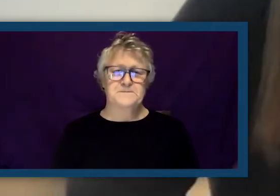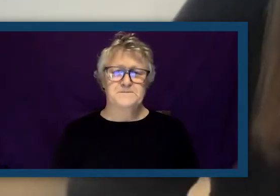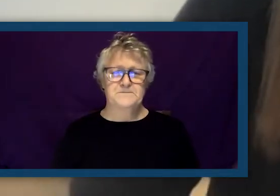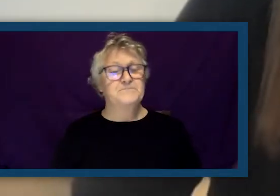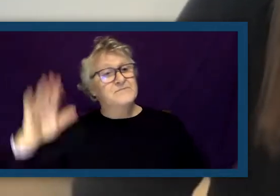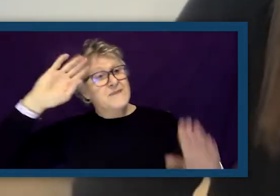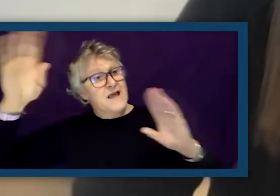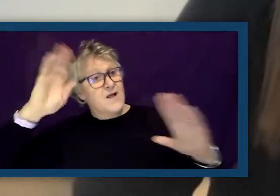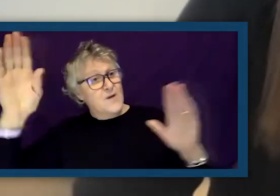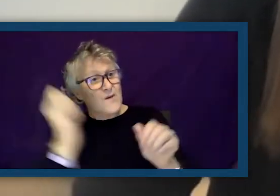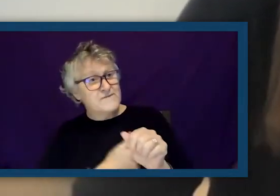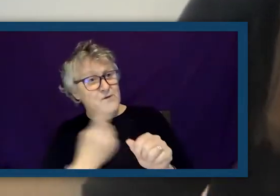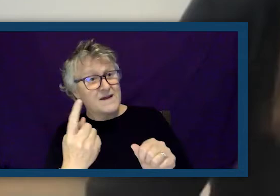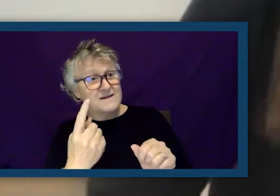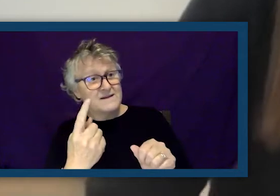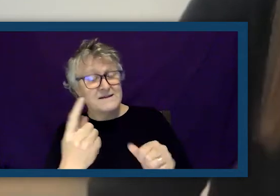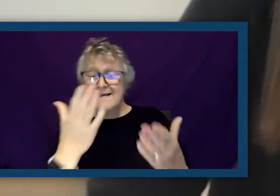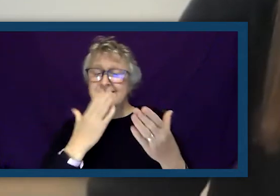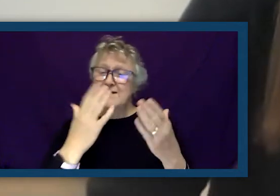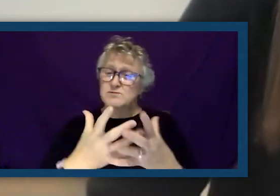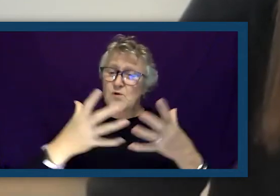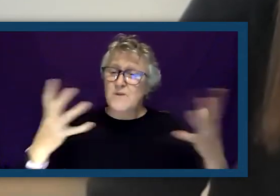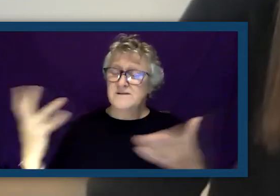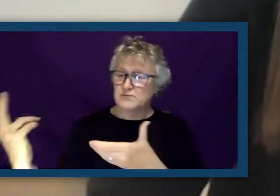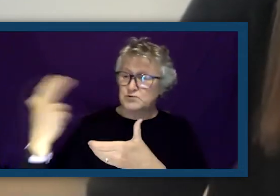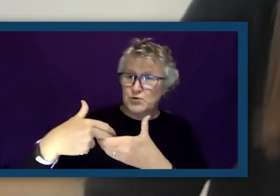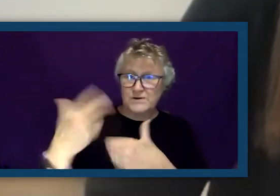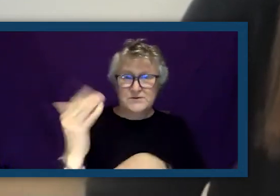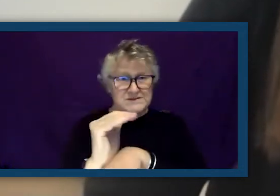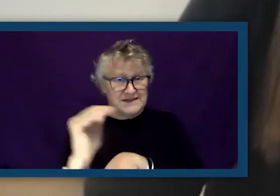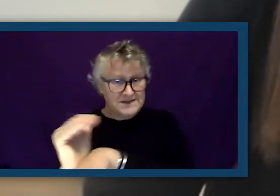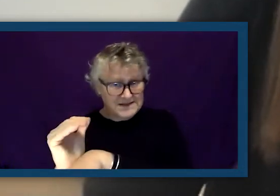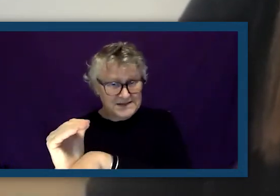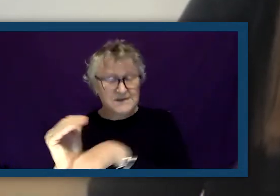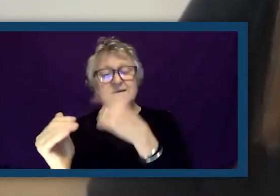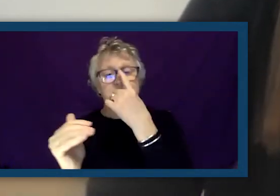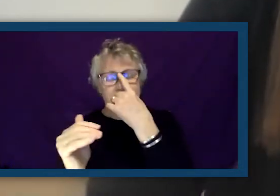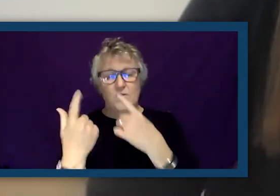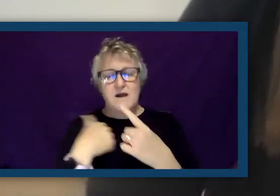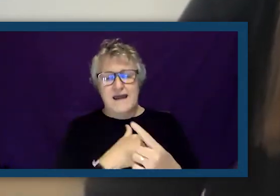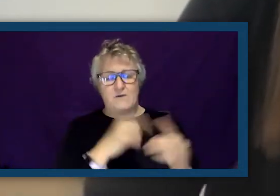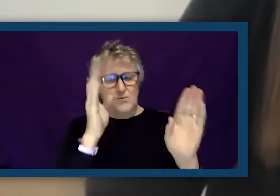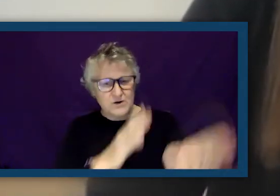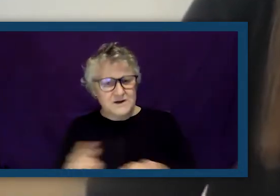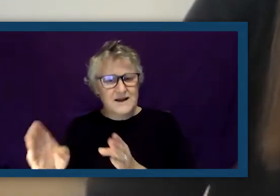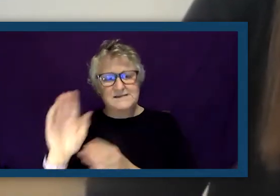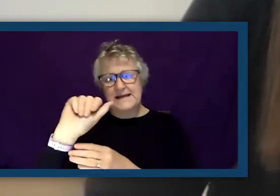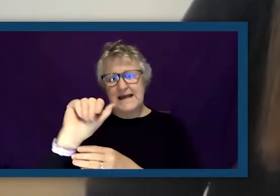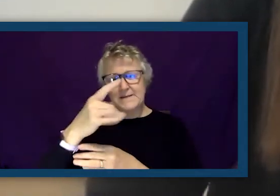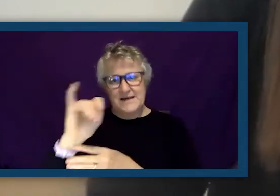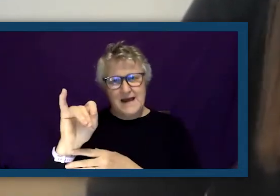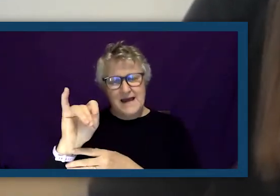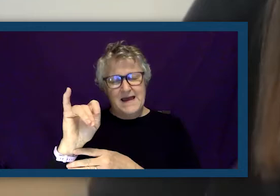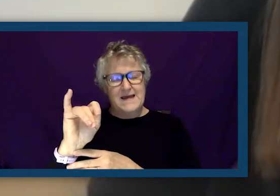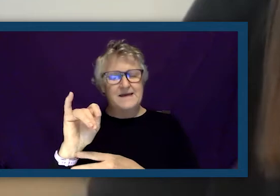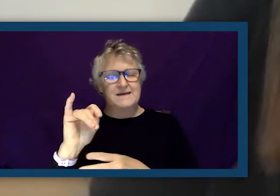Hi, everyone. Thank you so much for joining us this evening for our Organizing in the AAPI community